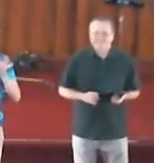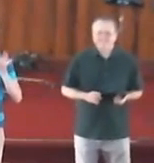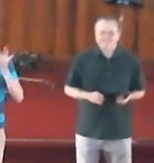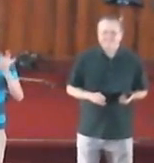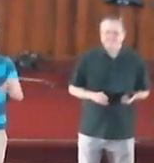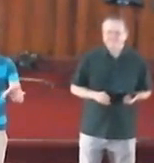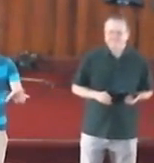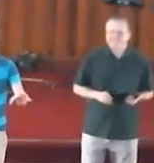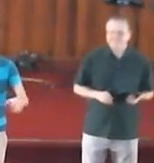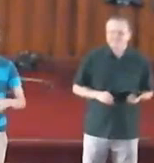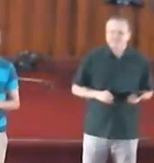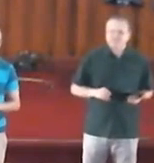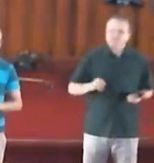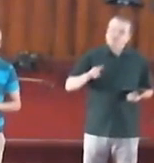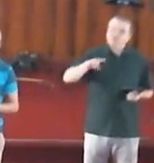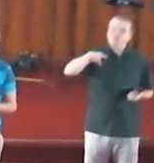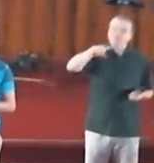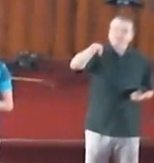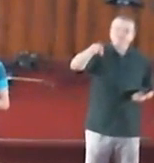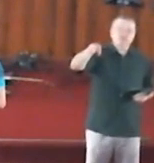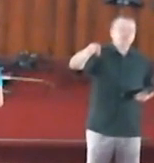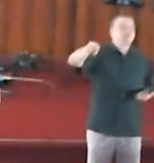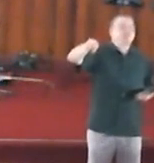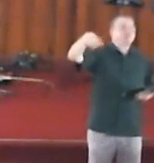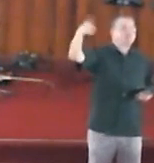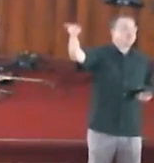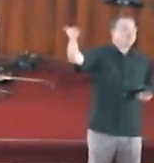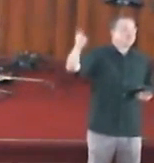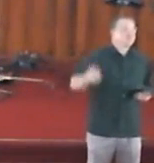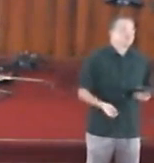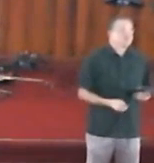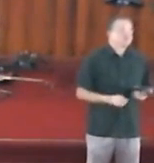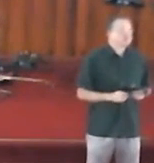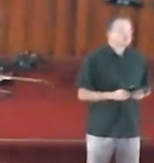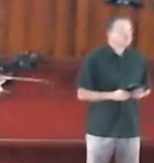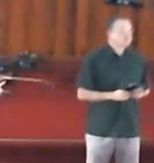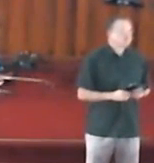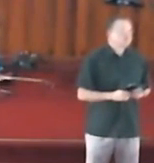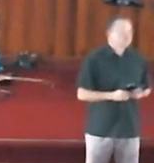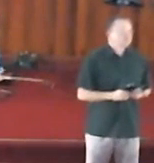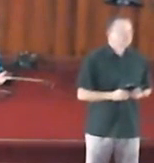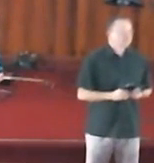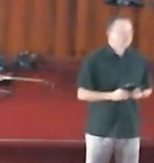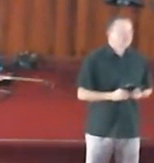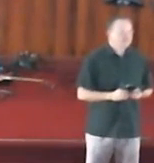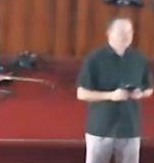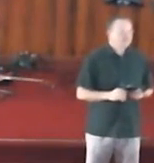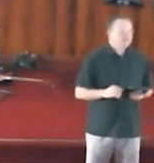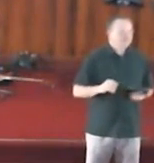a message directly for you. Pero podría ser un mensaje para alguien. But it could be a message for someone.